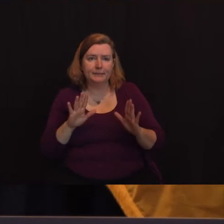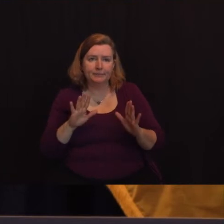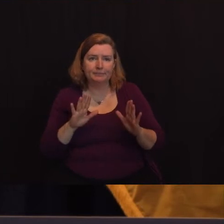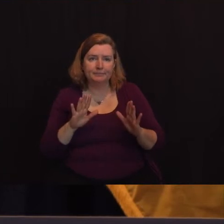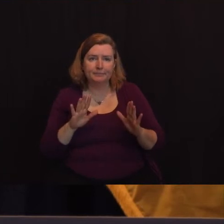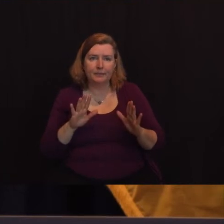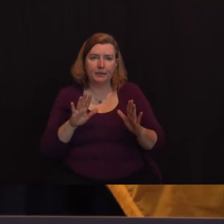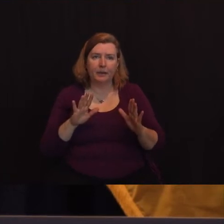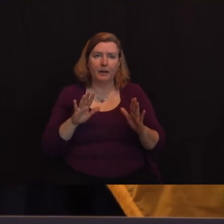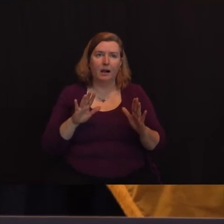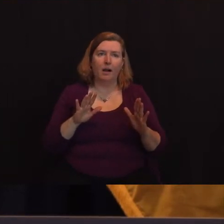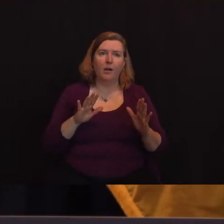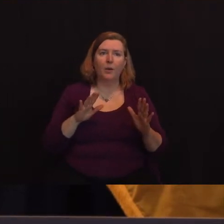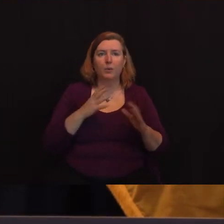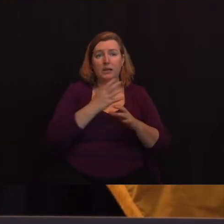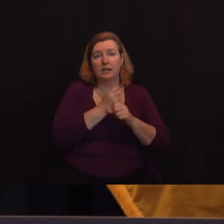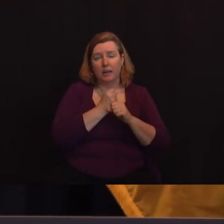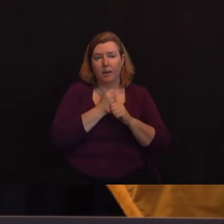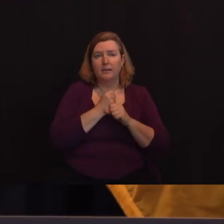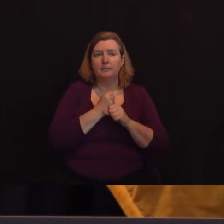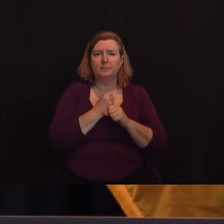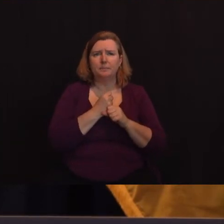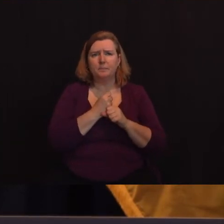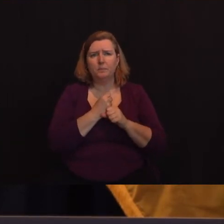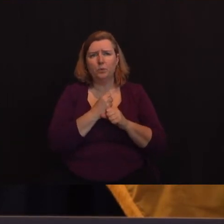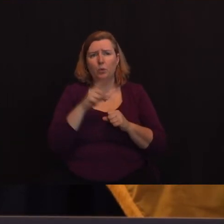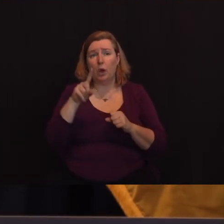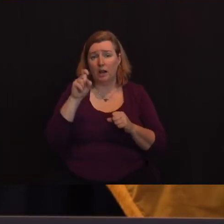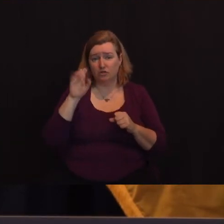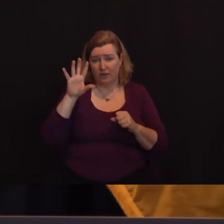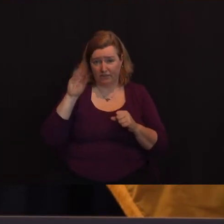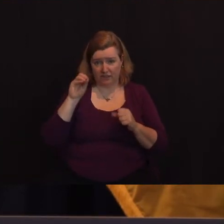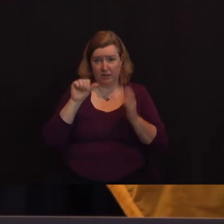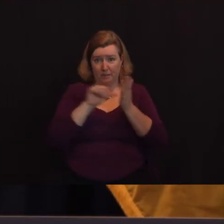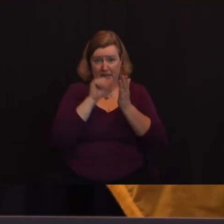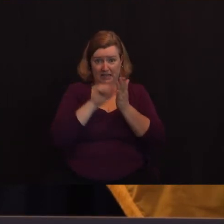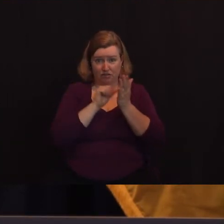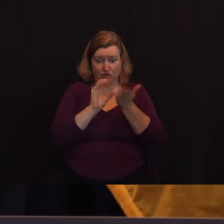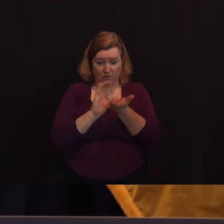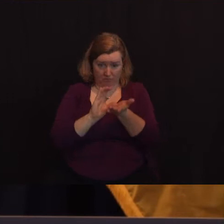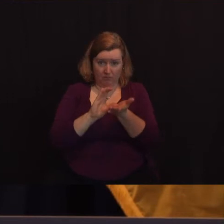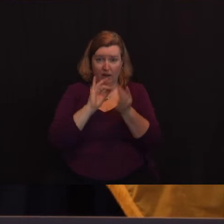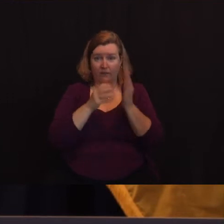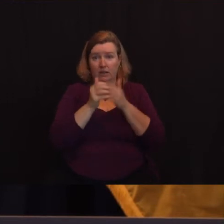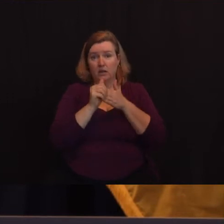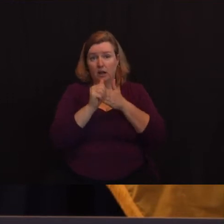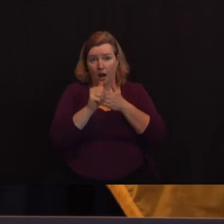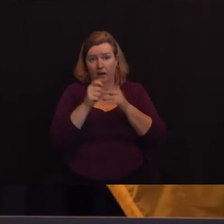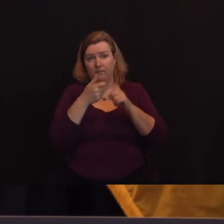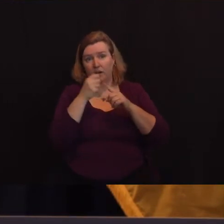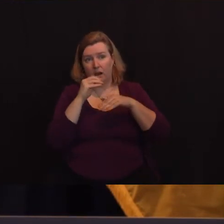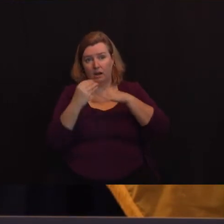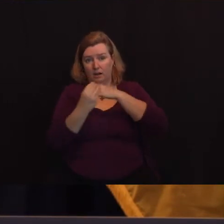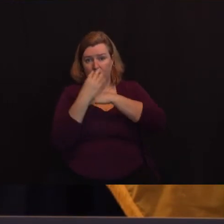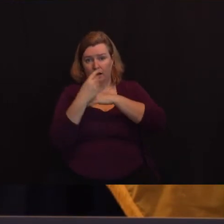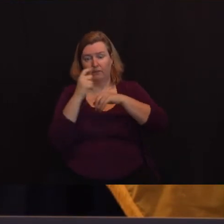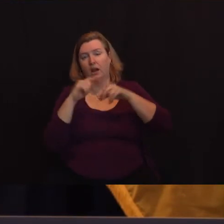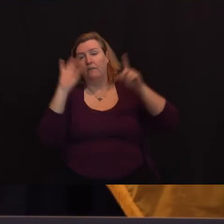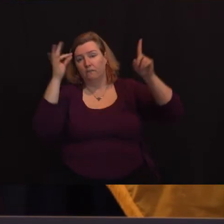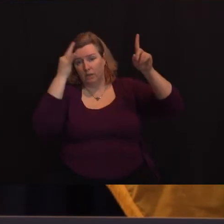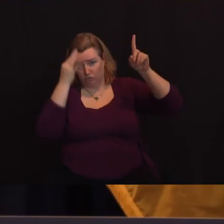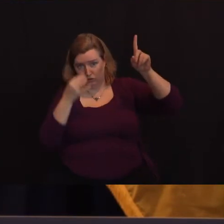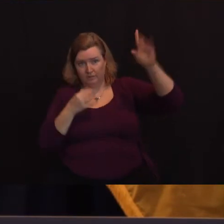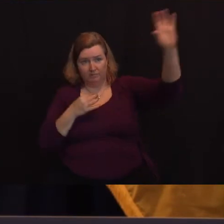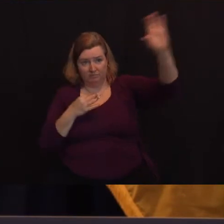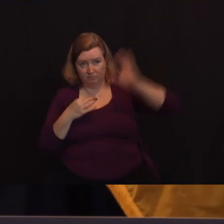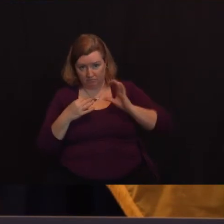guidance from U.S. Treasury. Paramount, I believe it's 150 pages. It is a work in progress. There's actually a comment period,